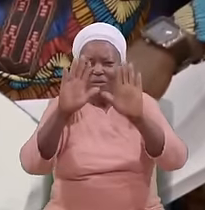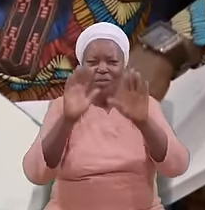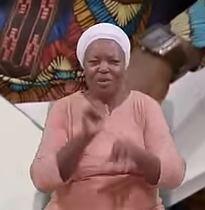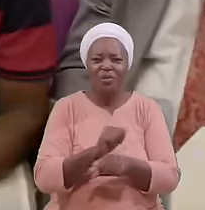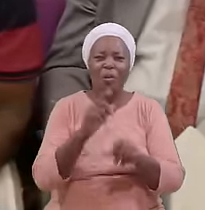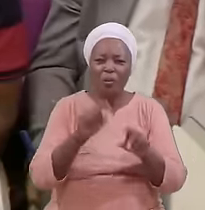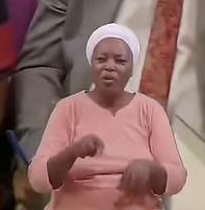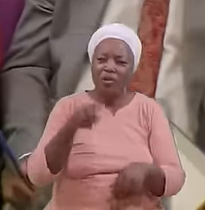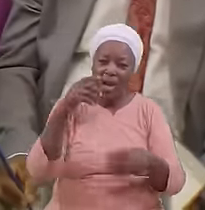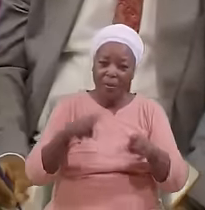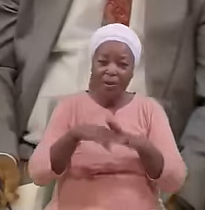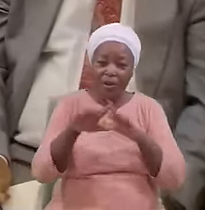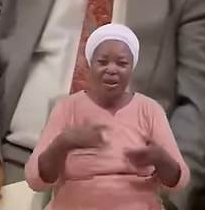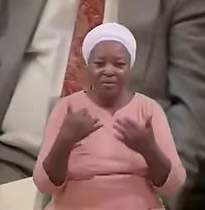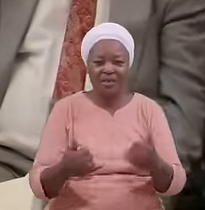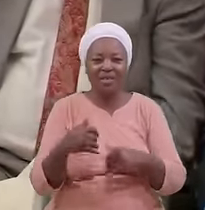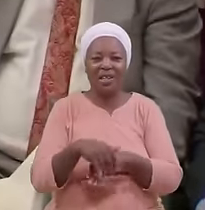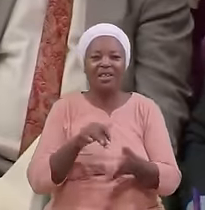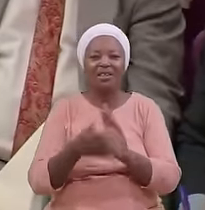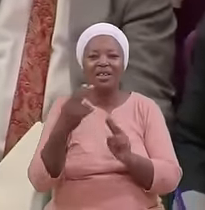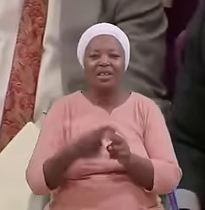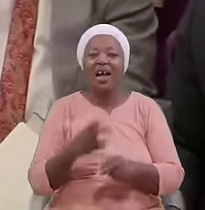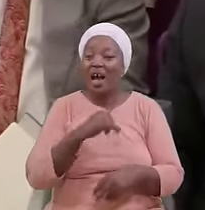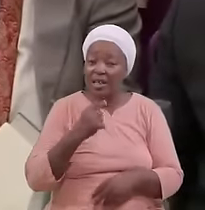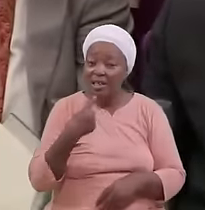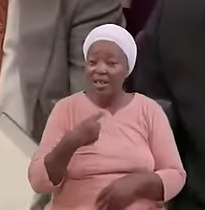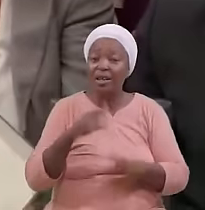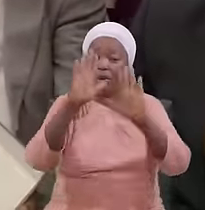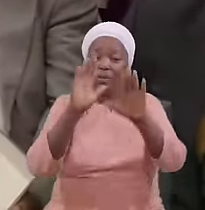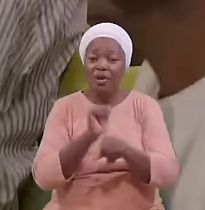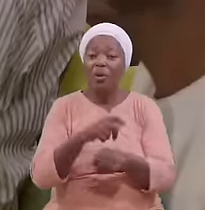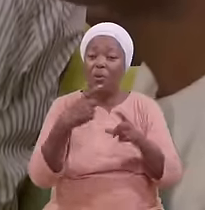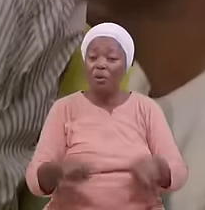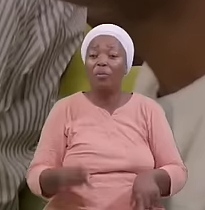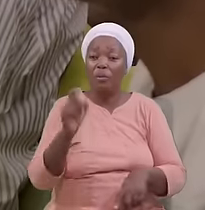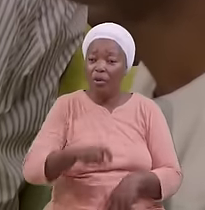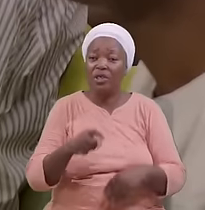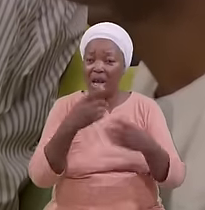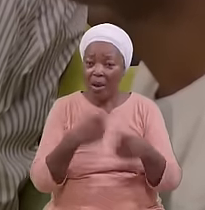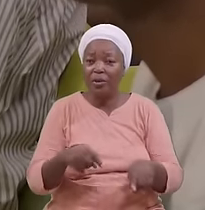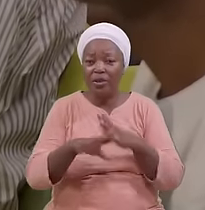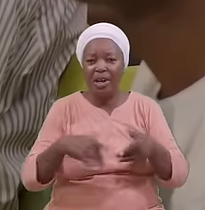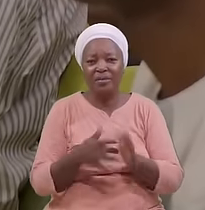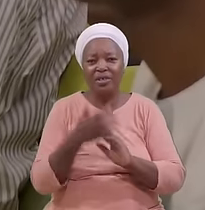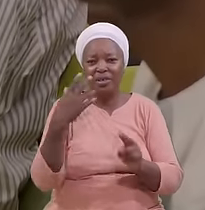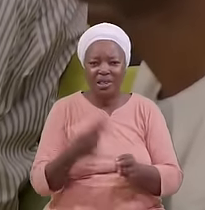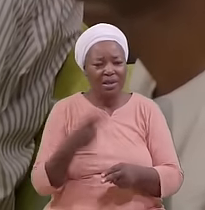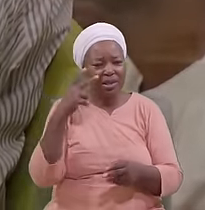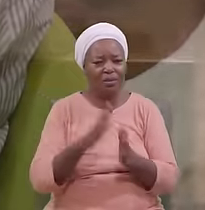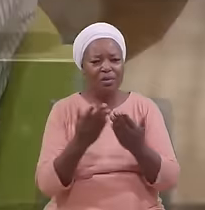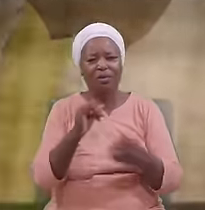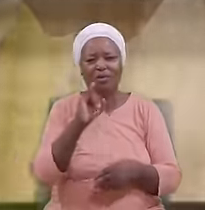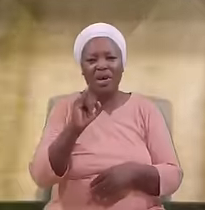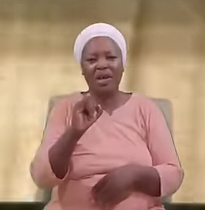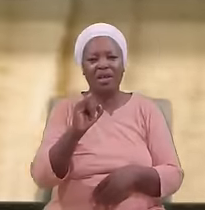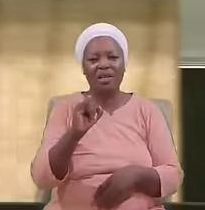there tonight. I said, miracle must come there tonight. And look at this. Isaiah chapter